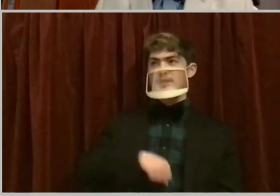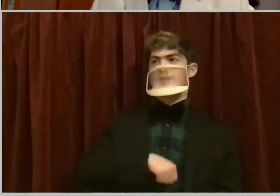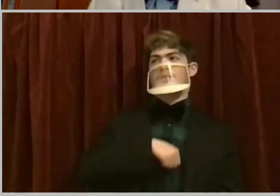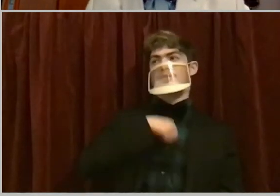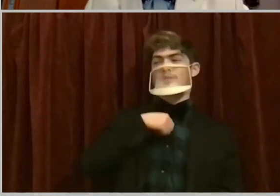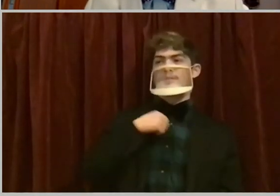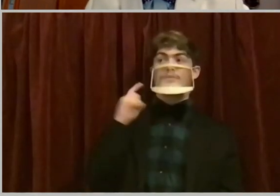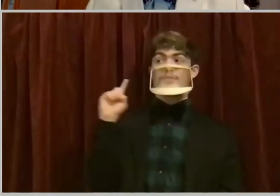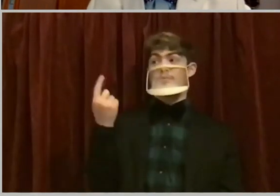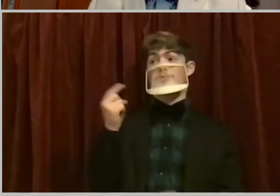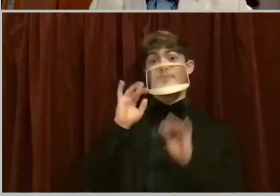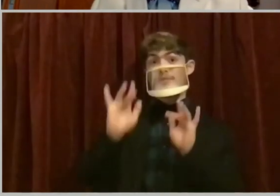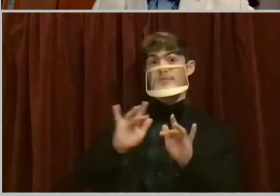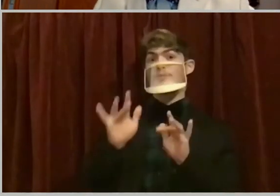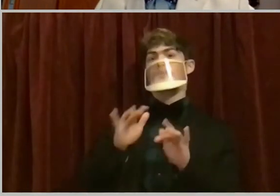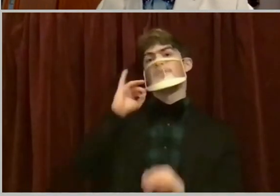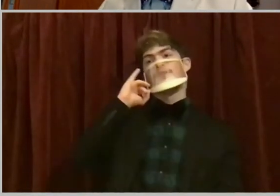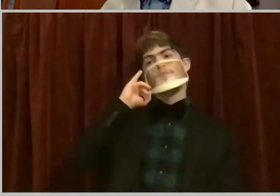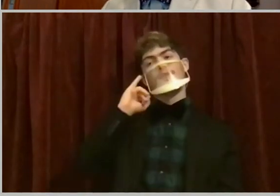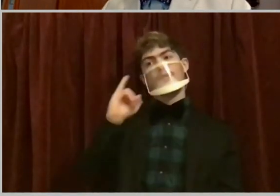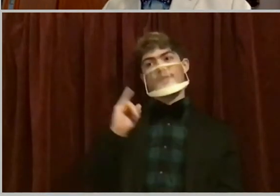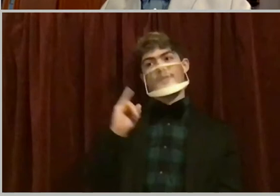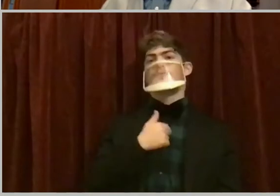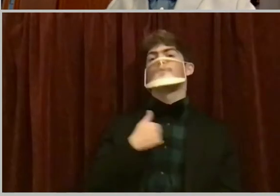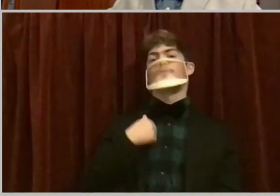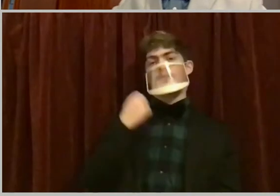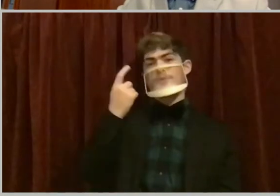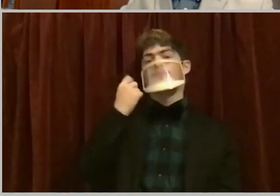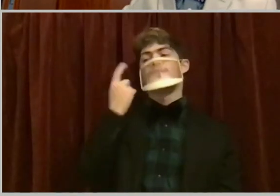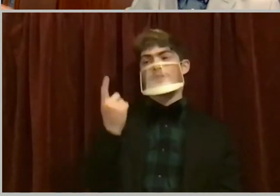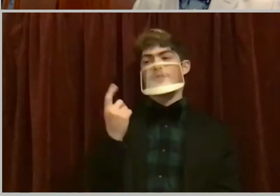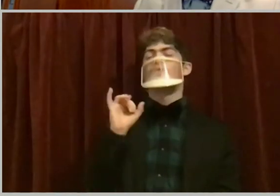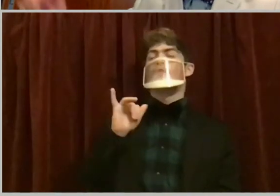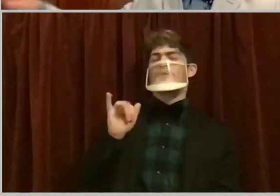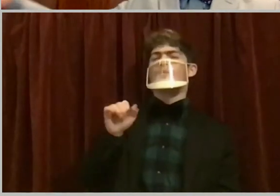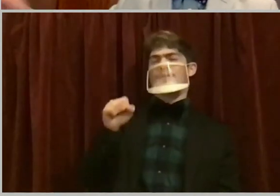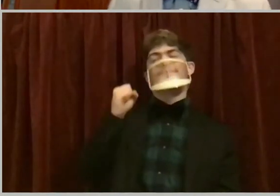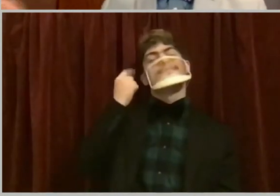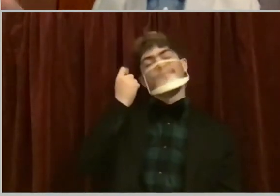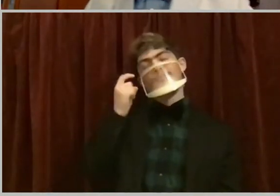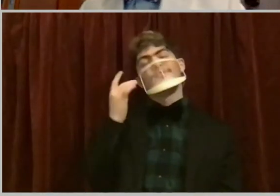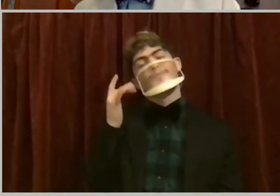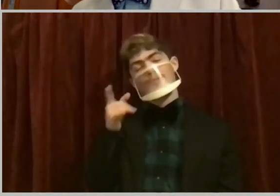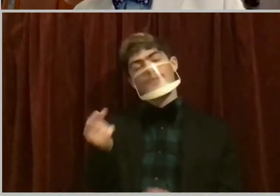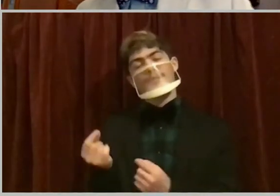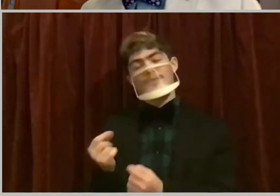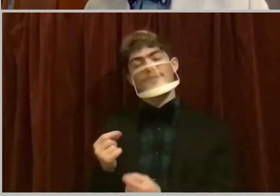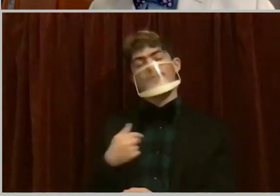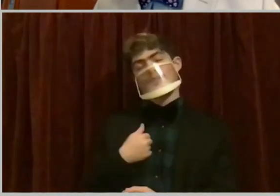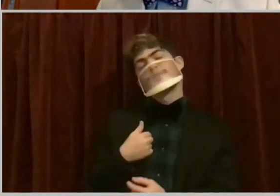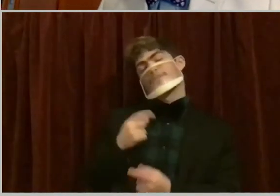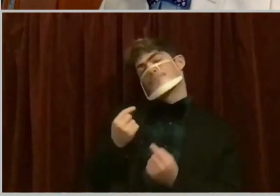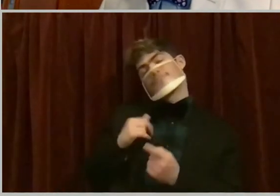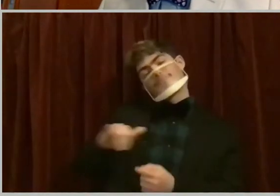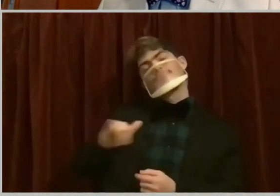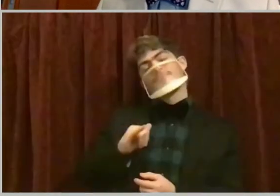show compassion to those that we relate to. Oh yeah, I can understand why you did that. I probably would have done something like that. But